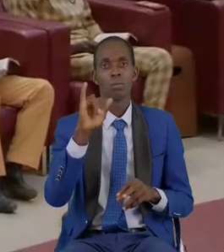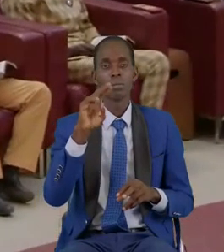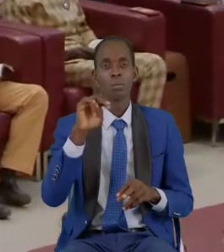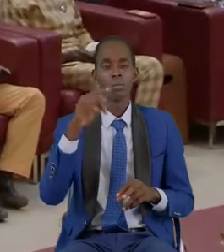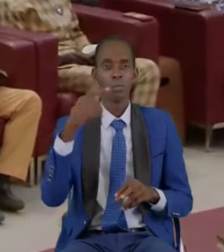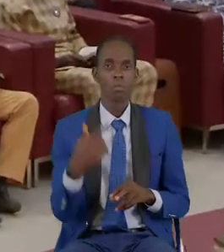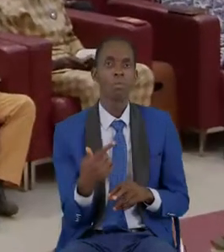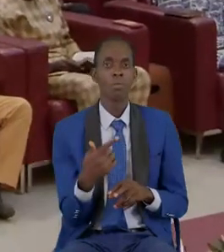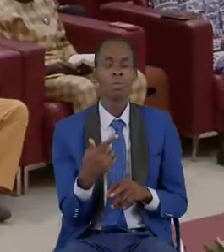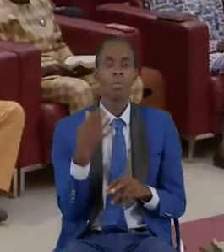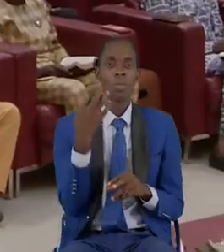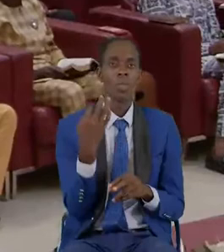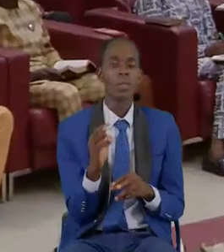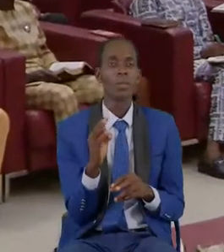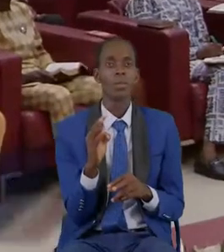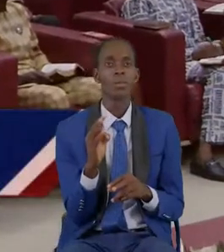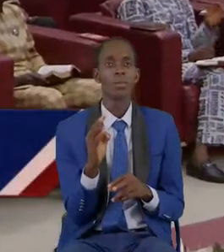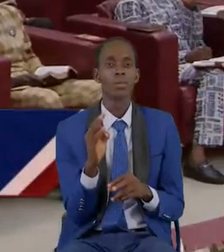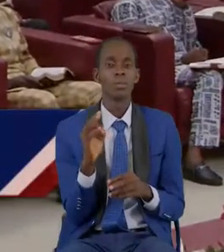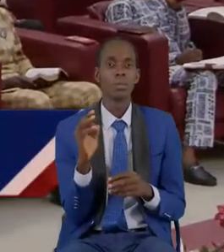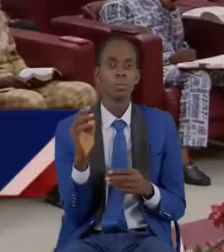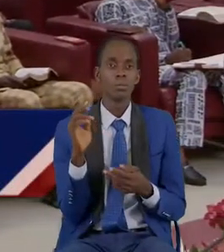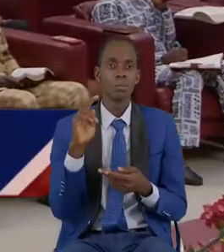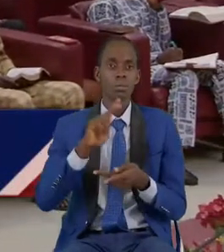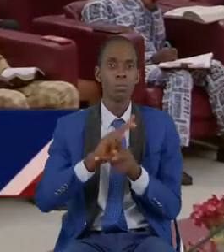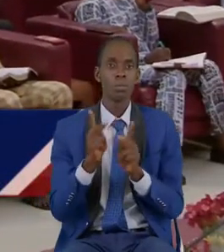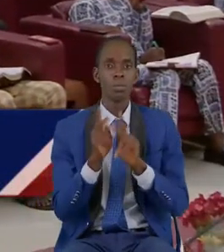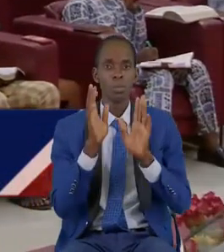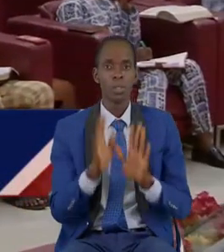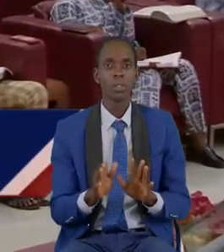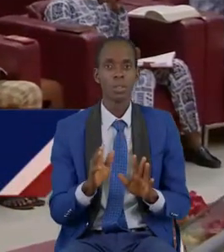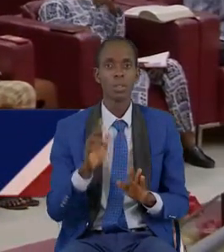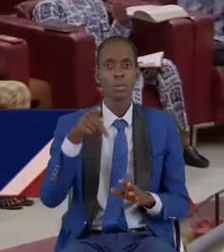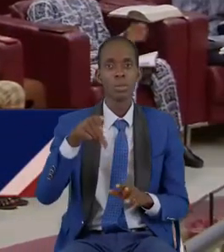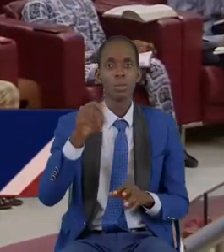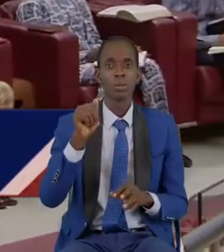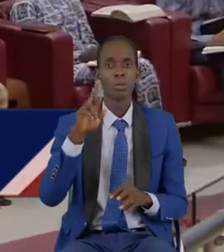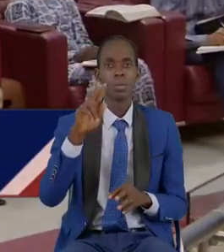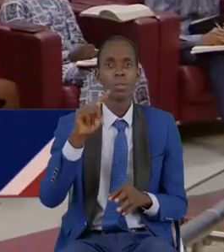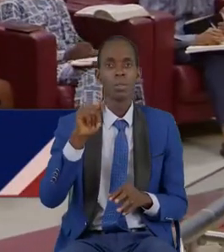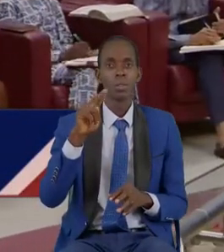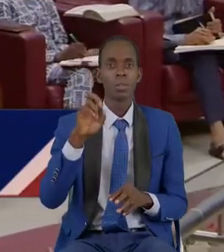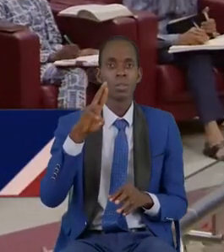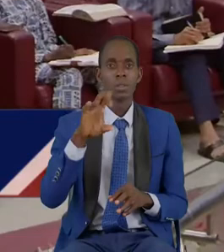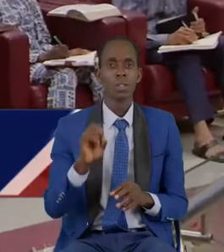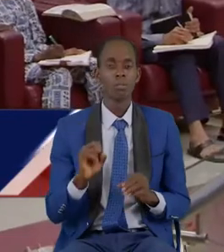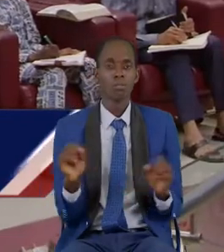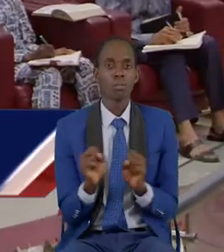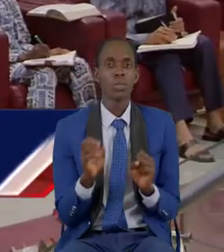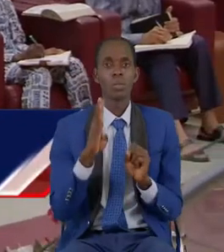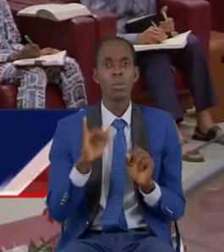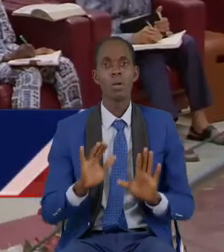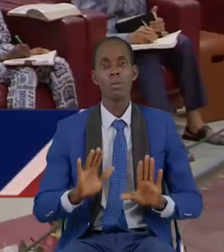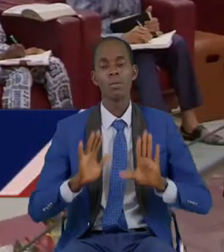discipline of partners shaken by fear. In Galatians chapter 2, reading from